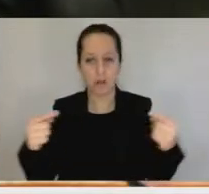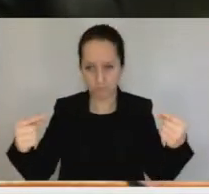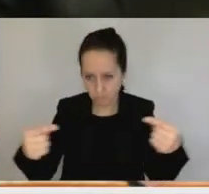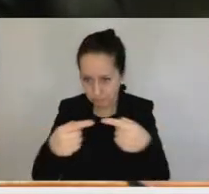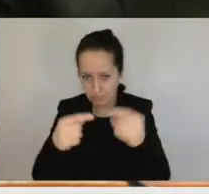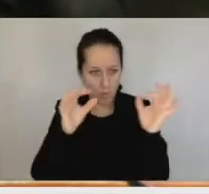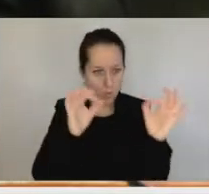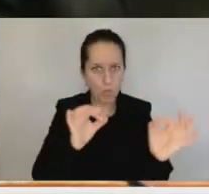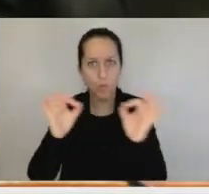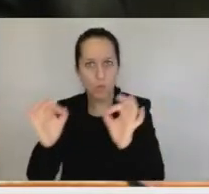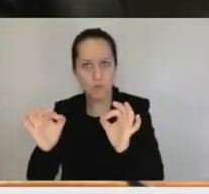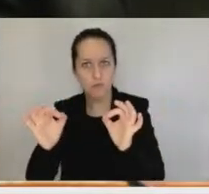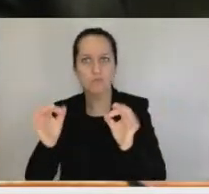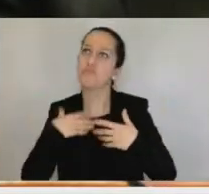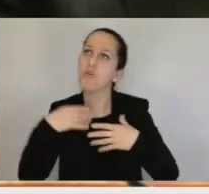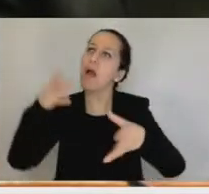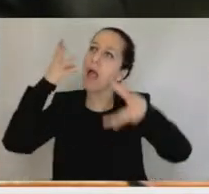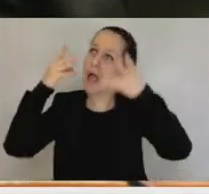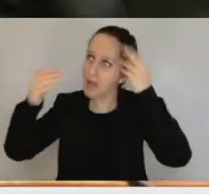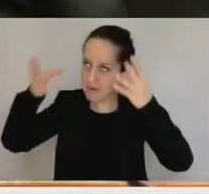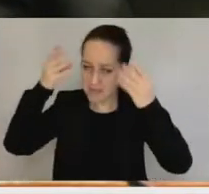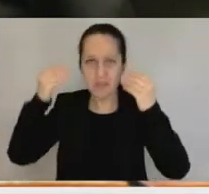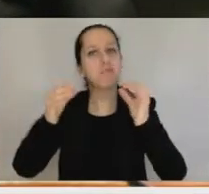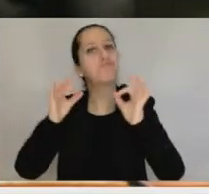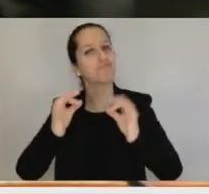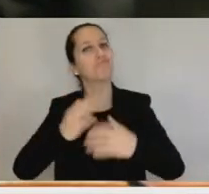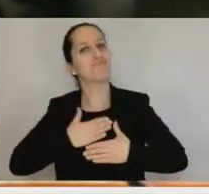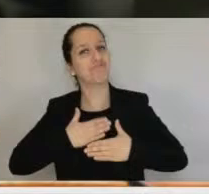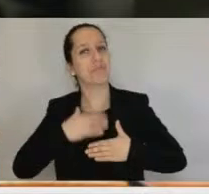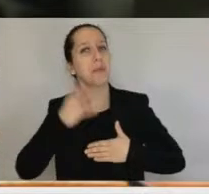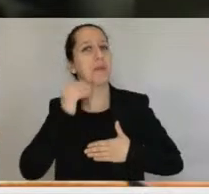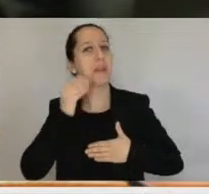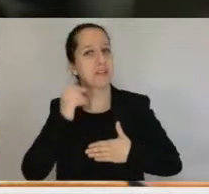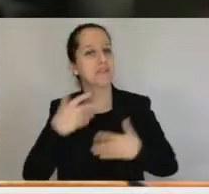belonging? That is what is learned